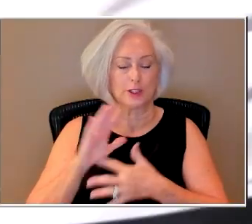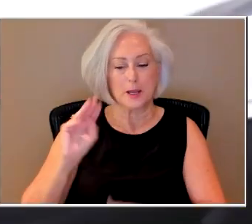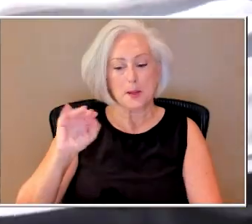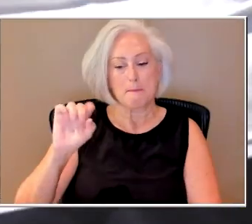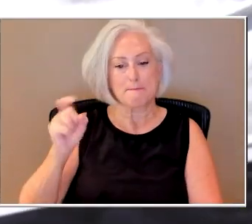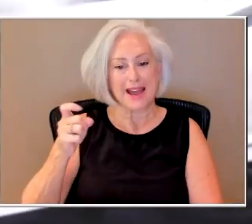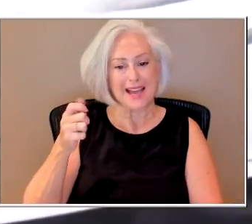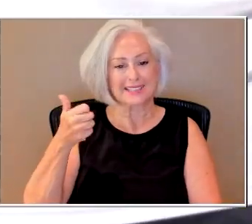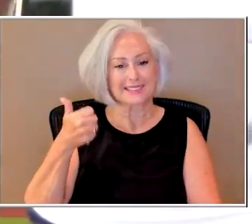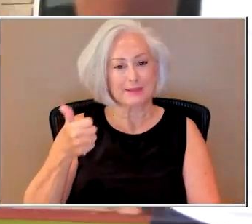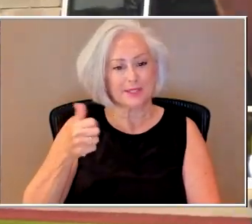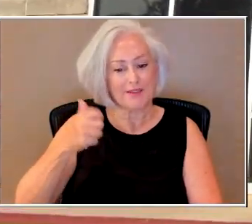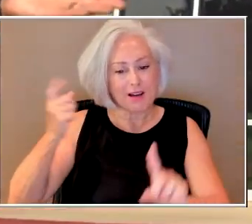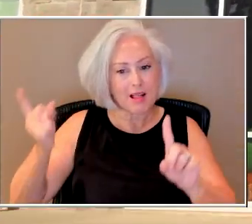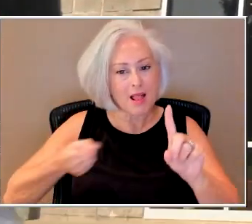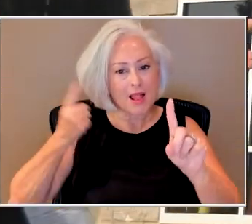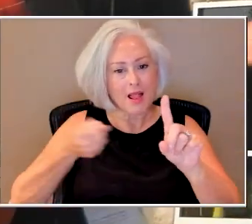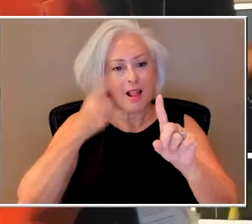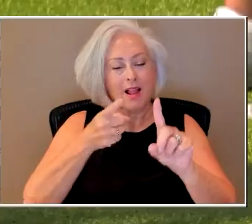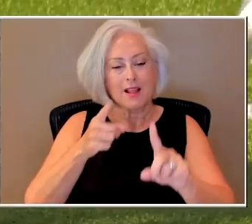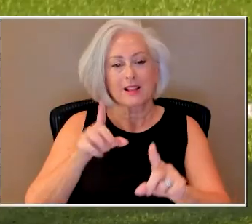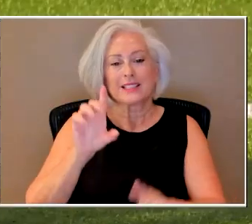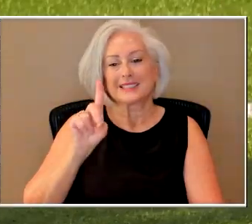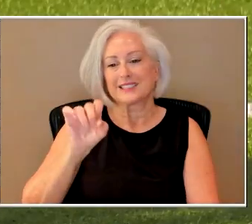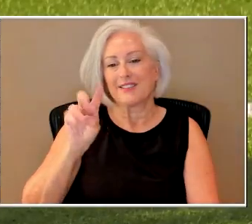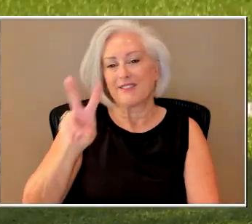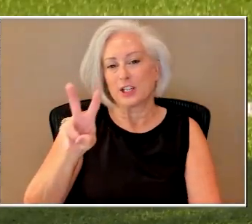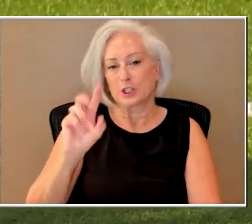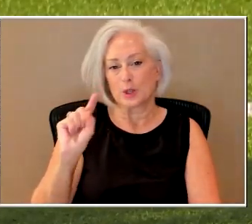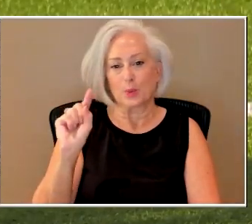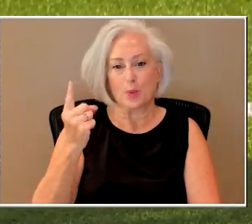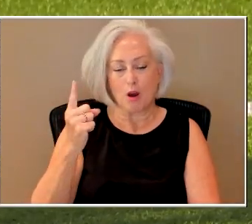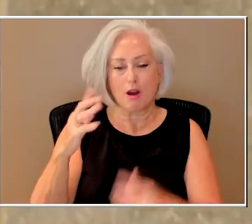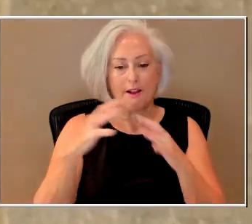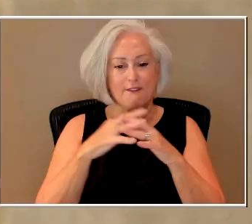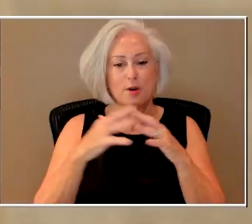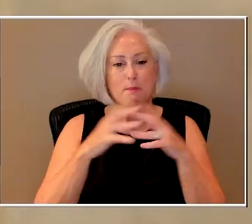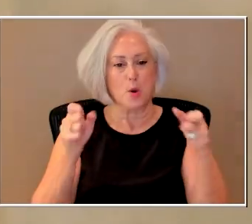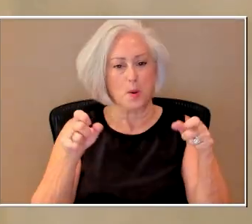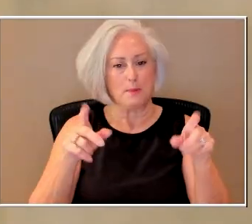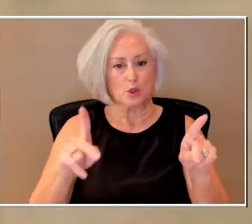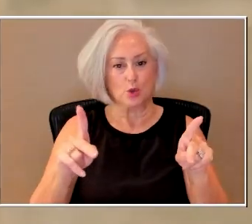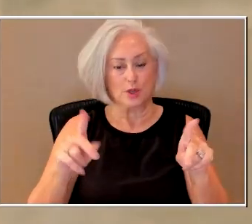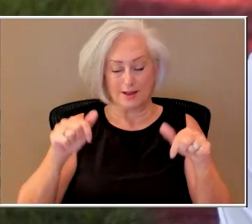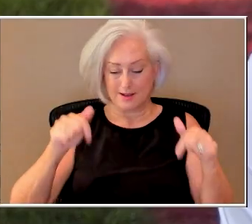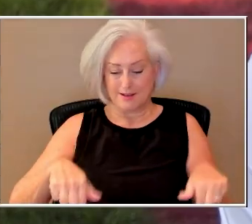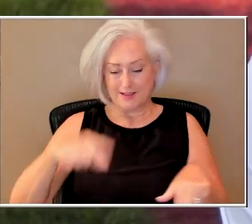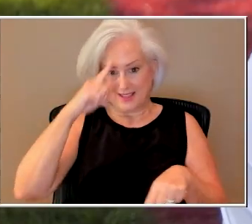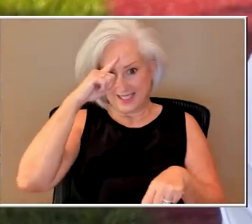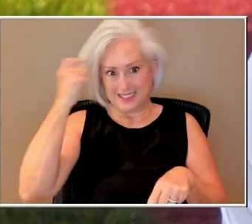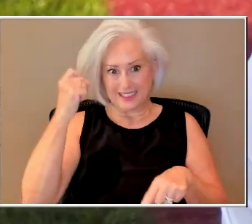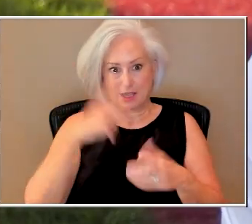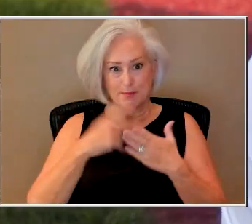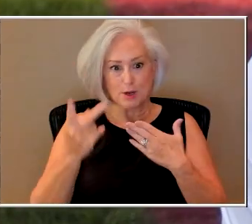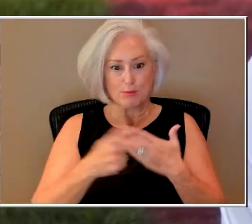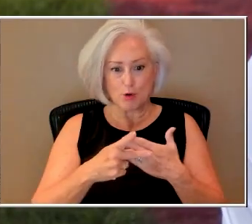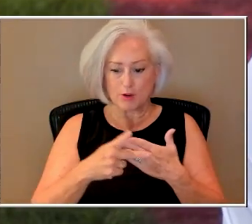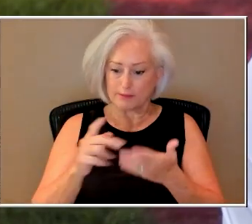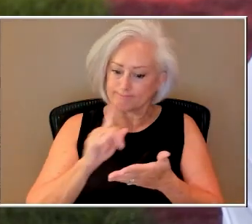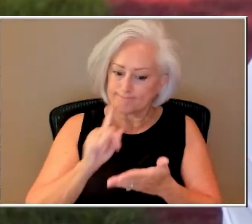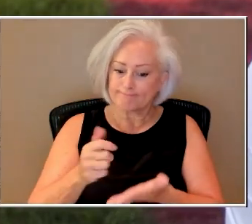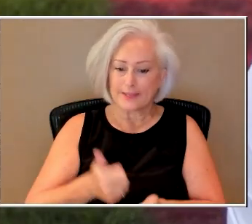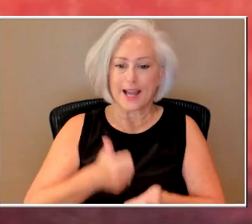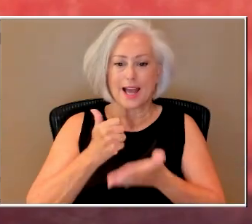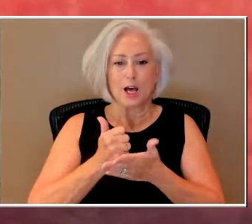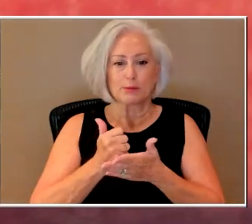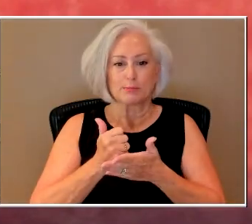I football opportunity. See how that made you faster? Both say this summer program has given them the edge. It helps a lot having someone look just